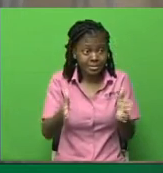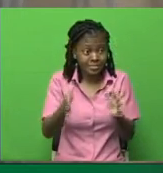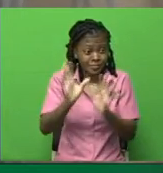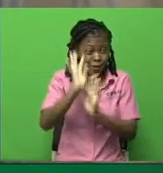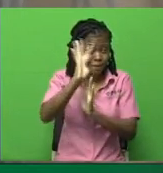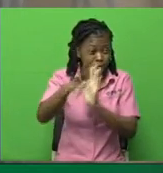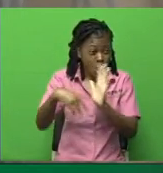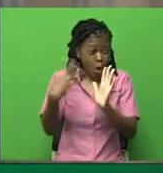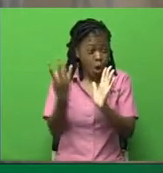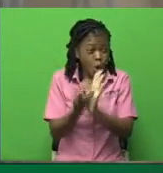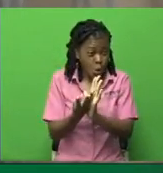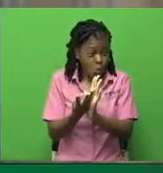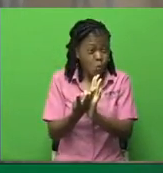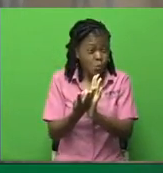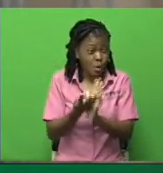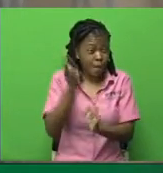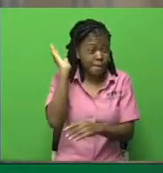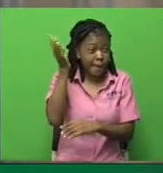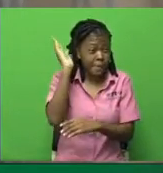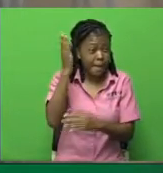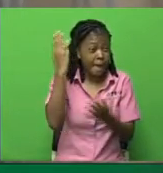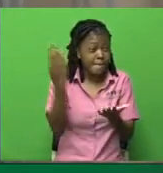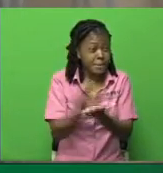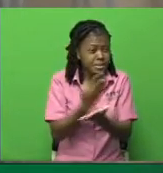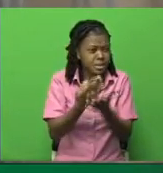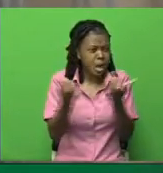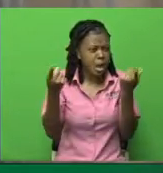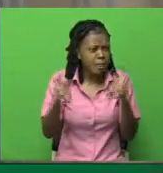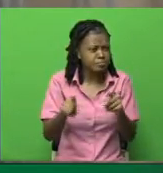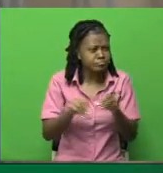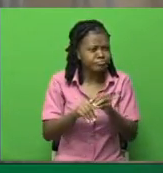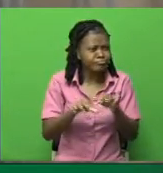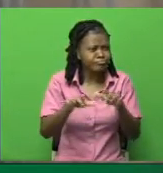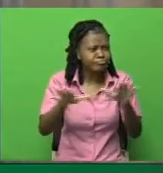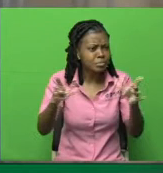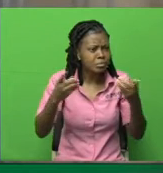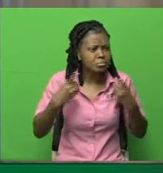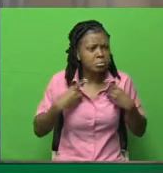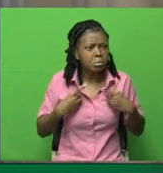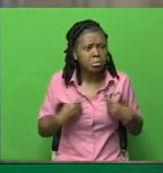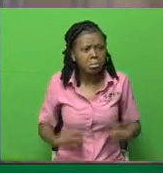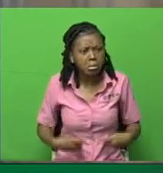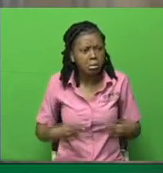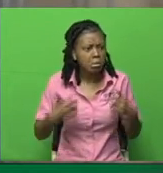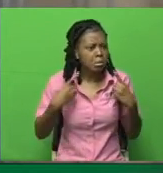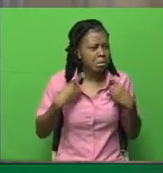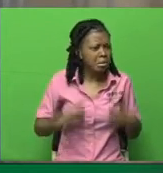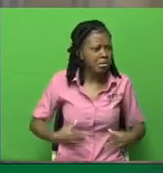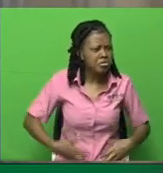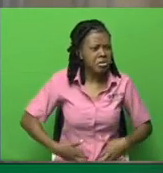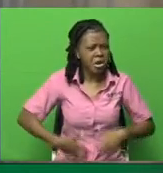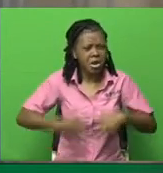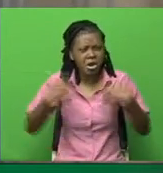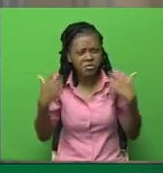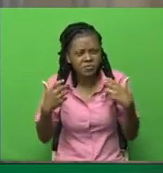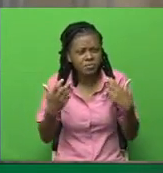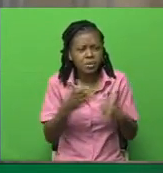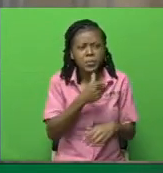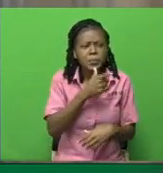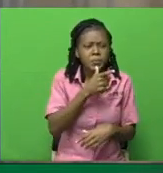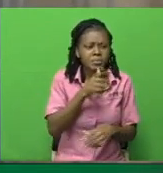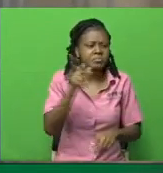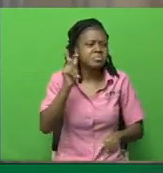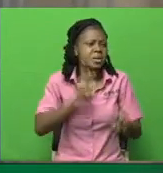giant wave of Despair and anger swept over society's Spore and working-class sections